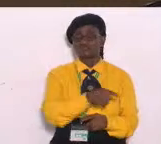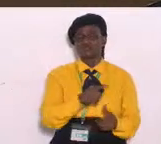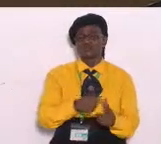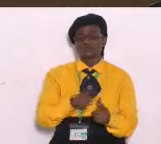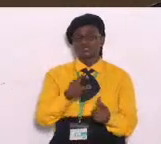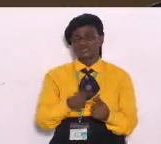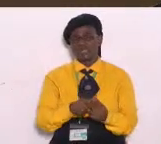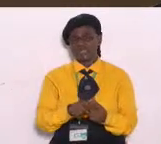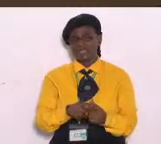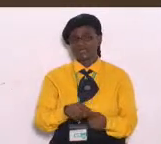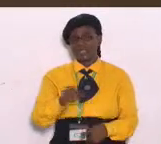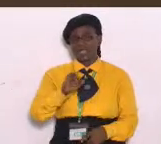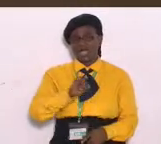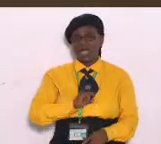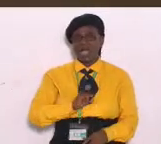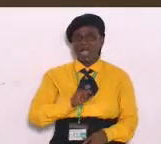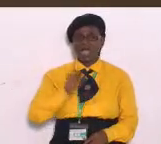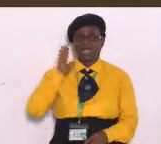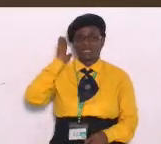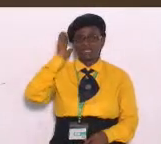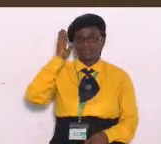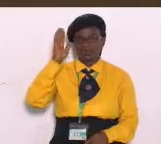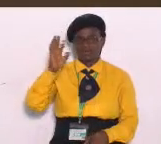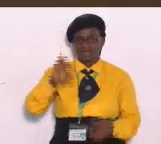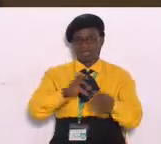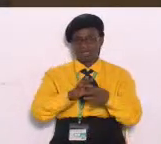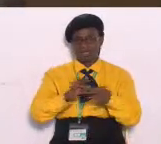to God yourself.